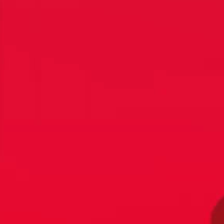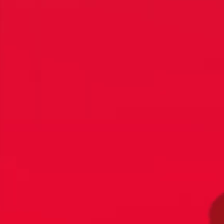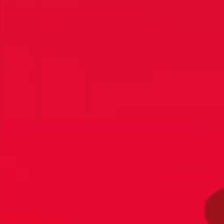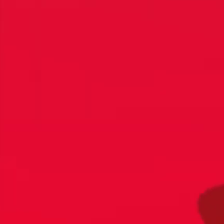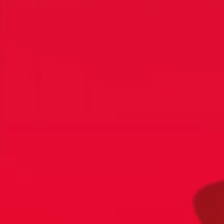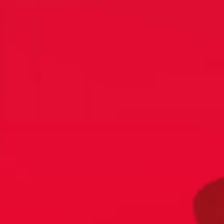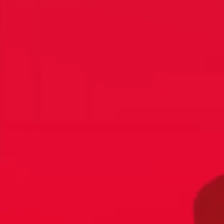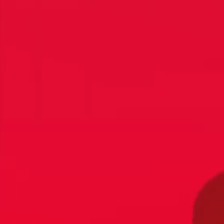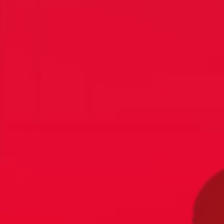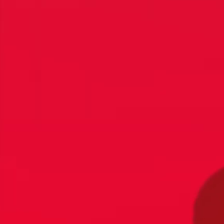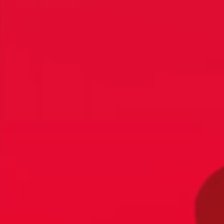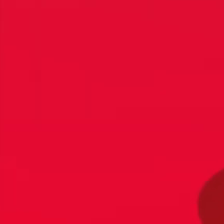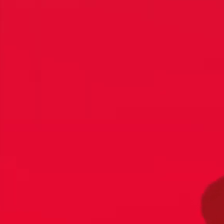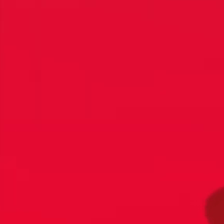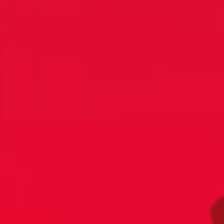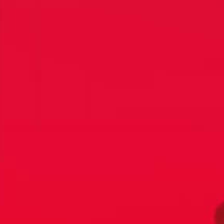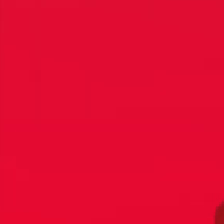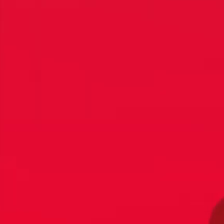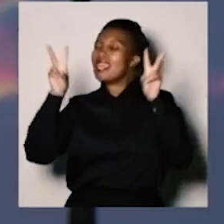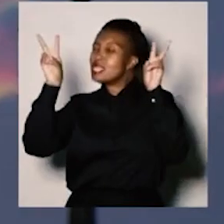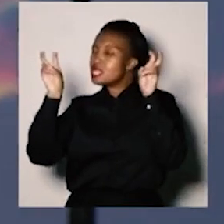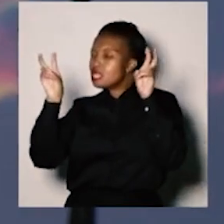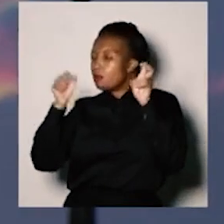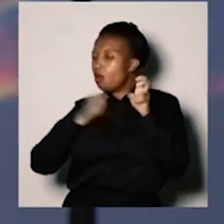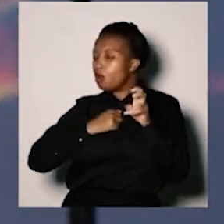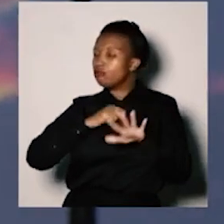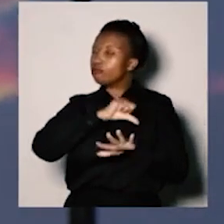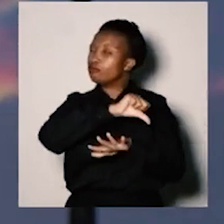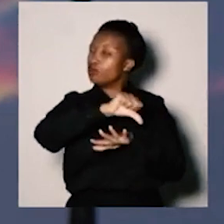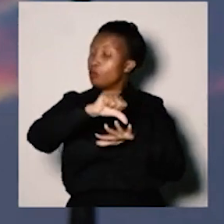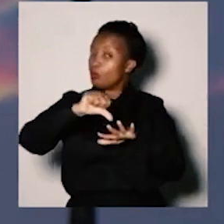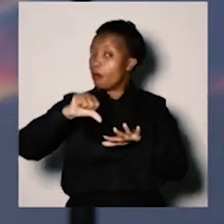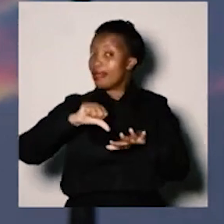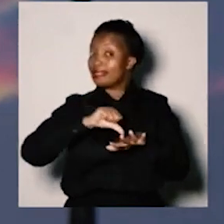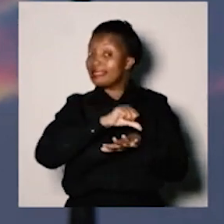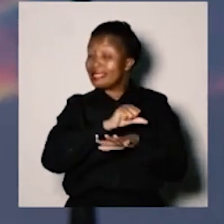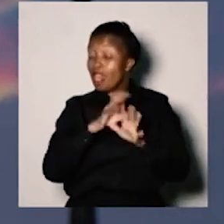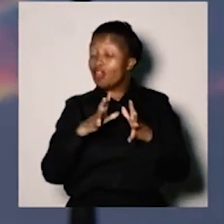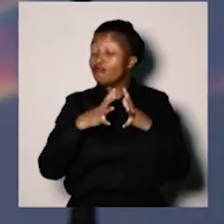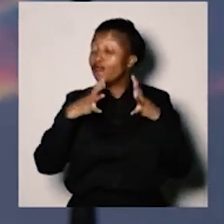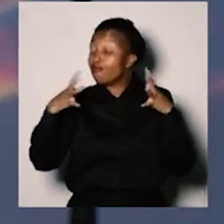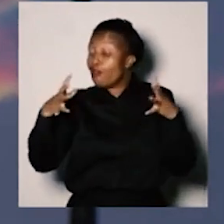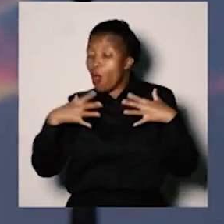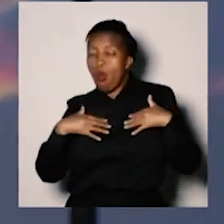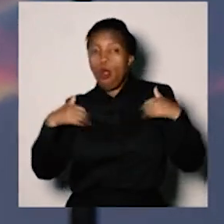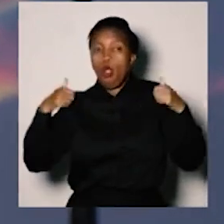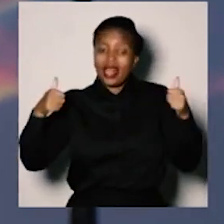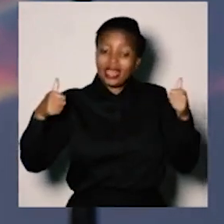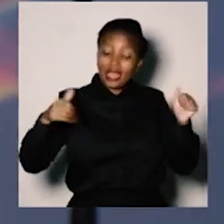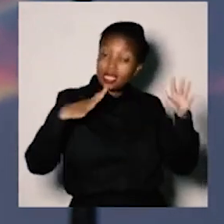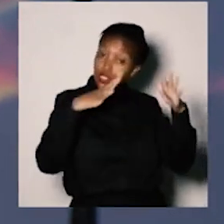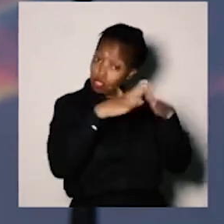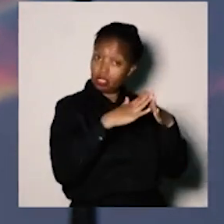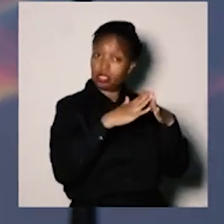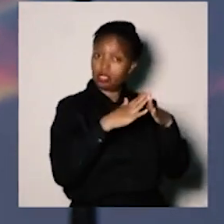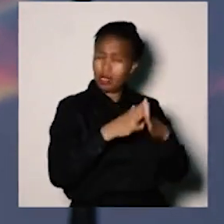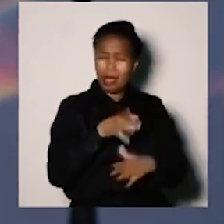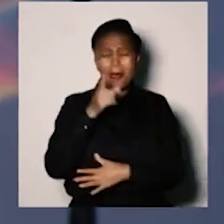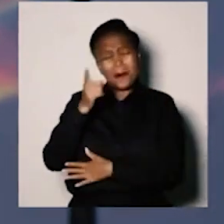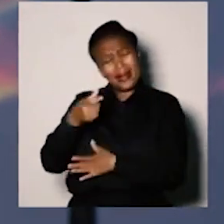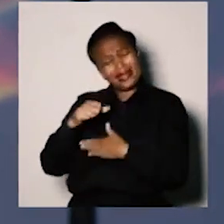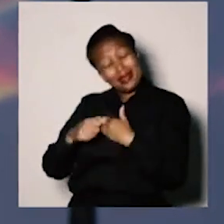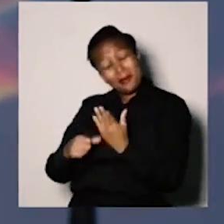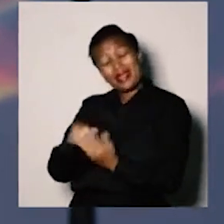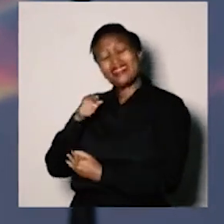Last month, we were talking about the mantle of a growing church. However, this